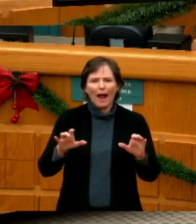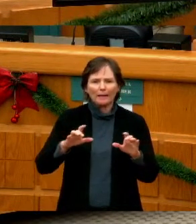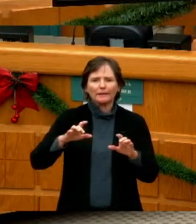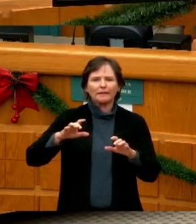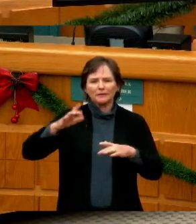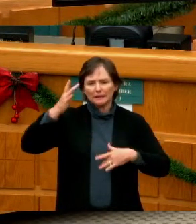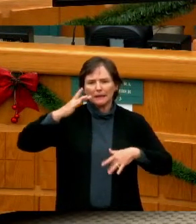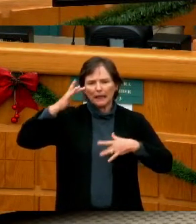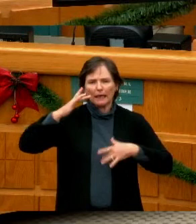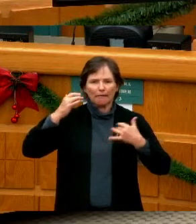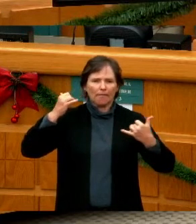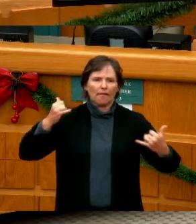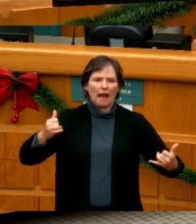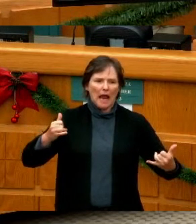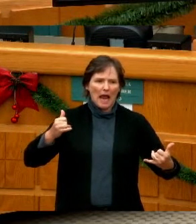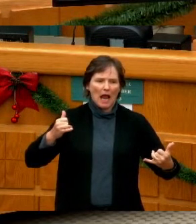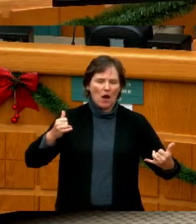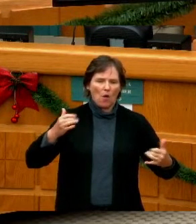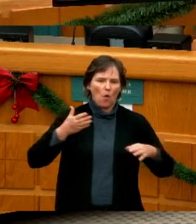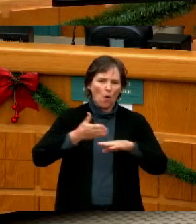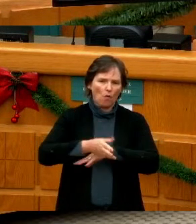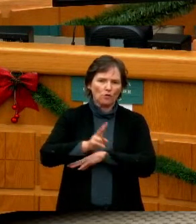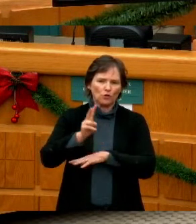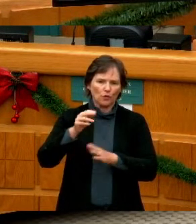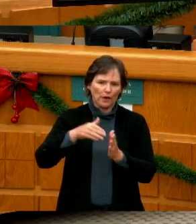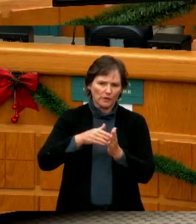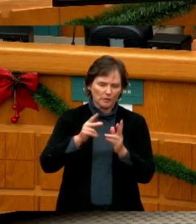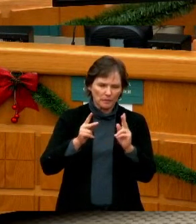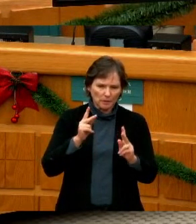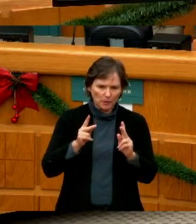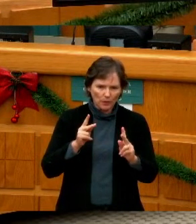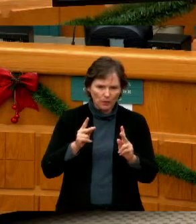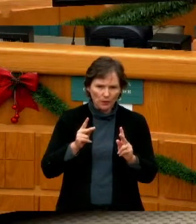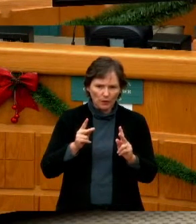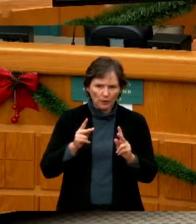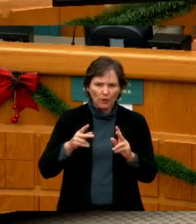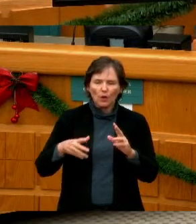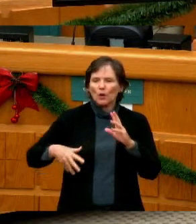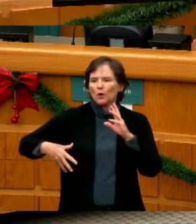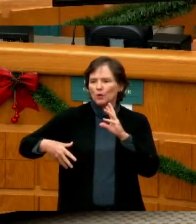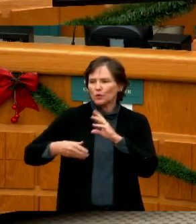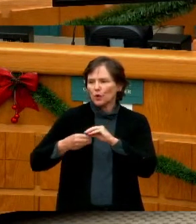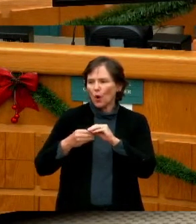2,254 active cases. That's taking the total Nueces County cases of